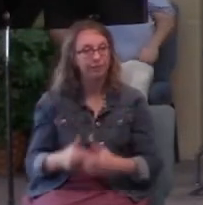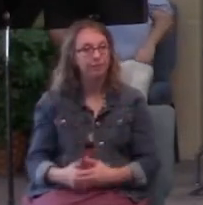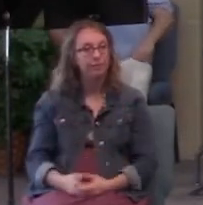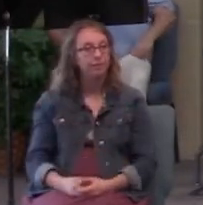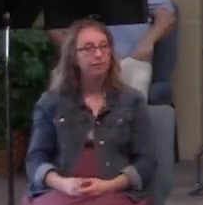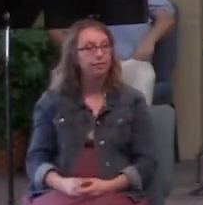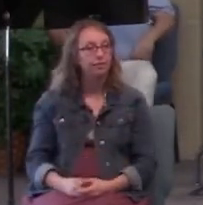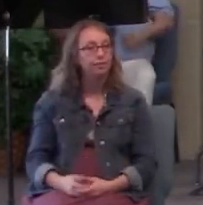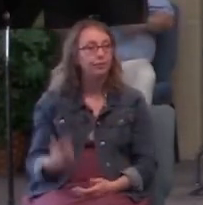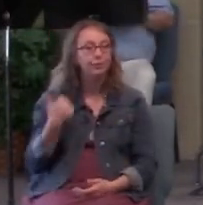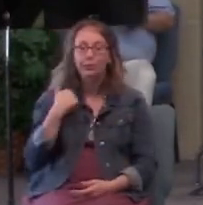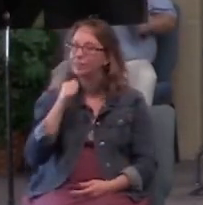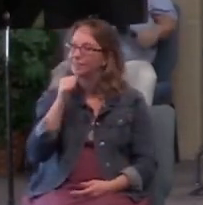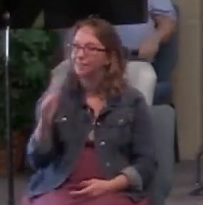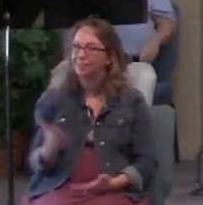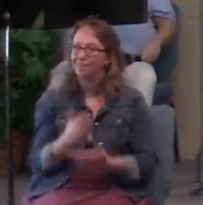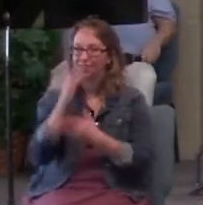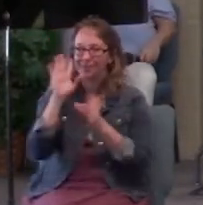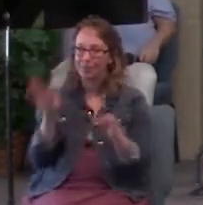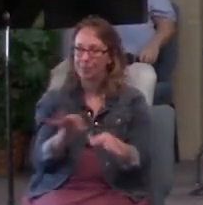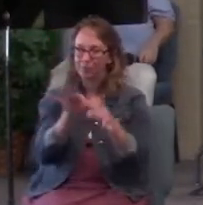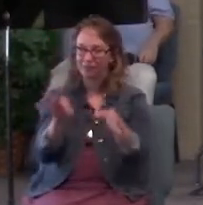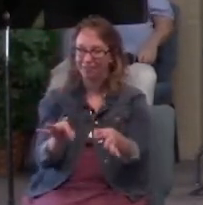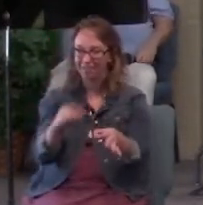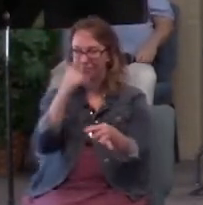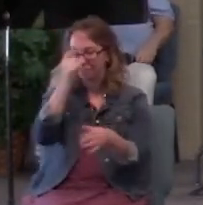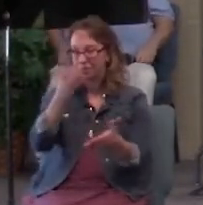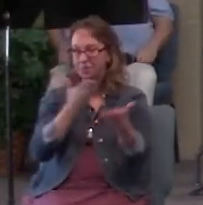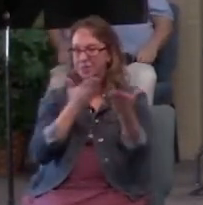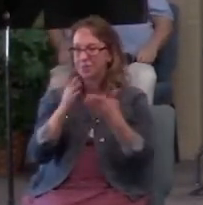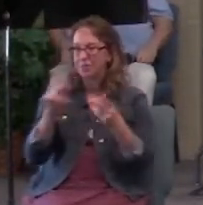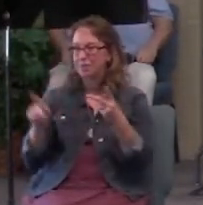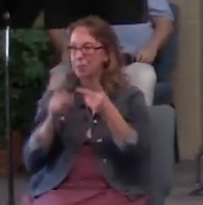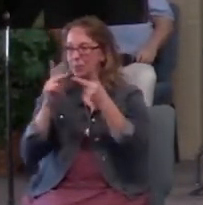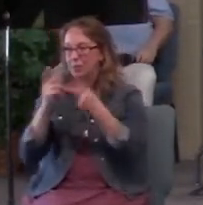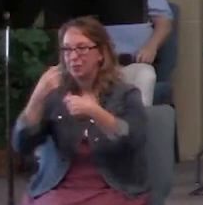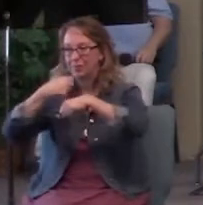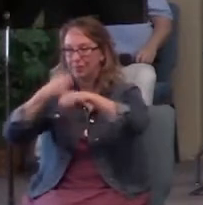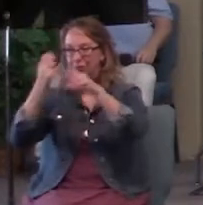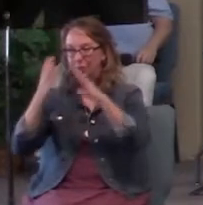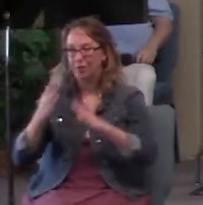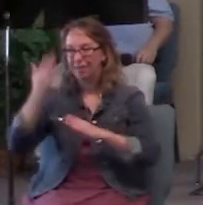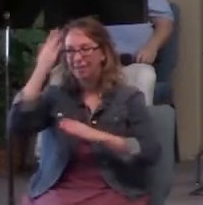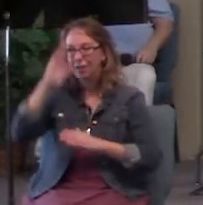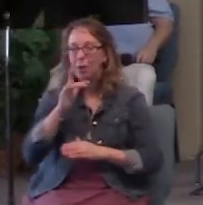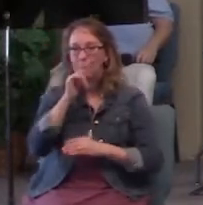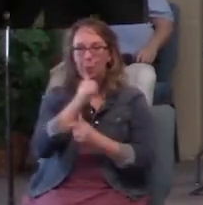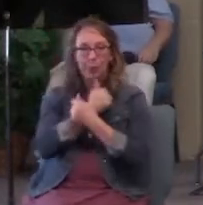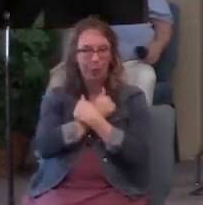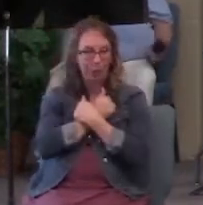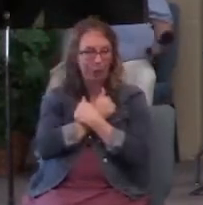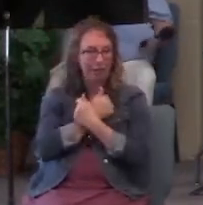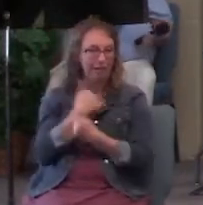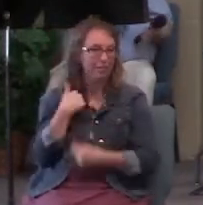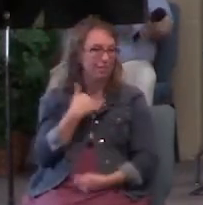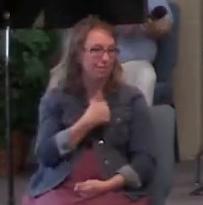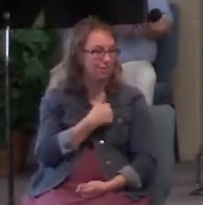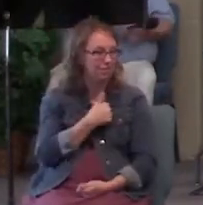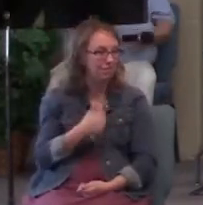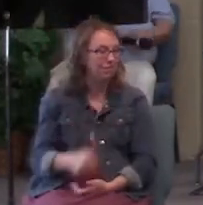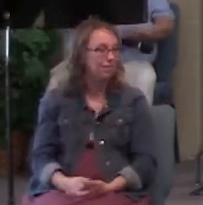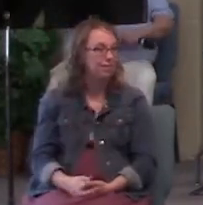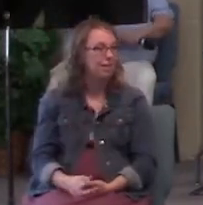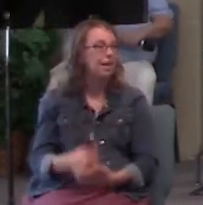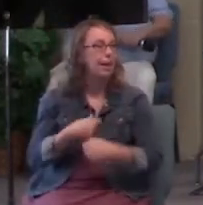But we're not here for perfection, because we serve the perfect Creator God who loved us, who loves us, and who